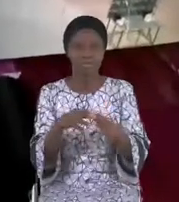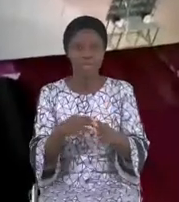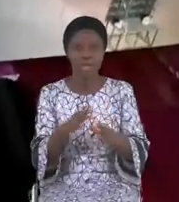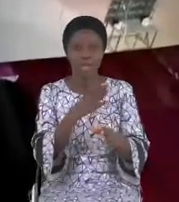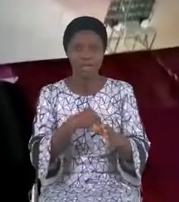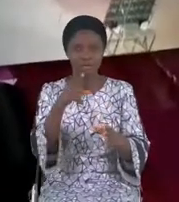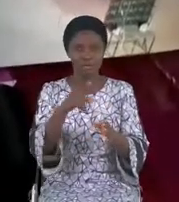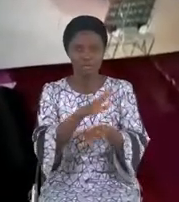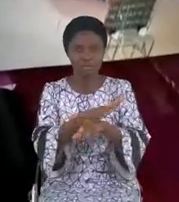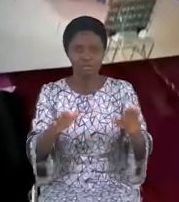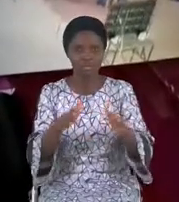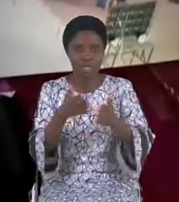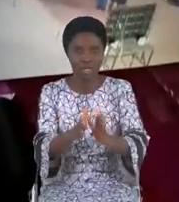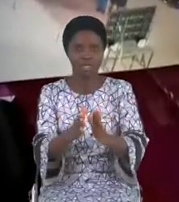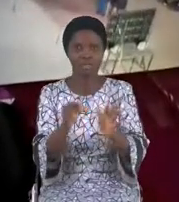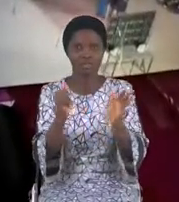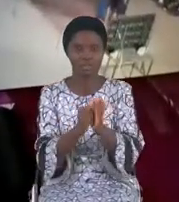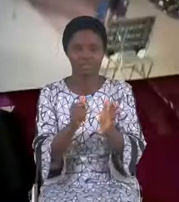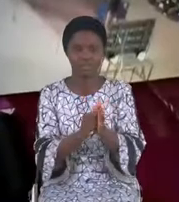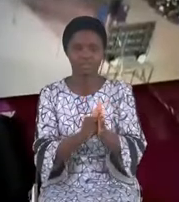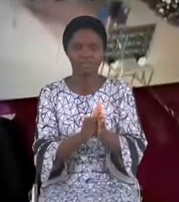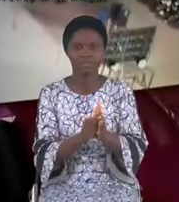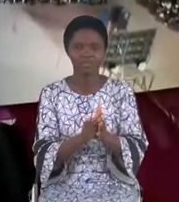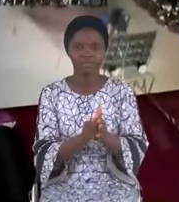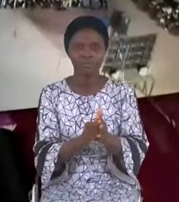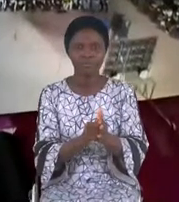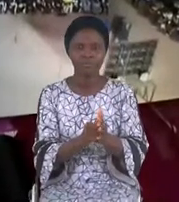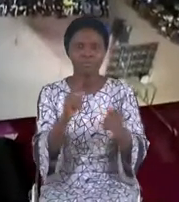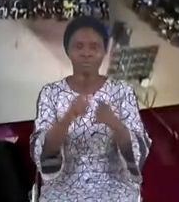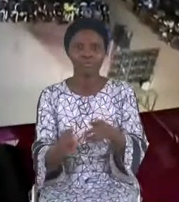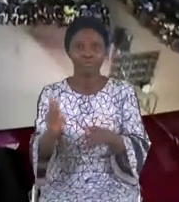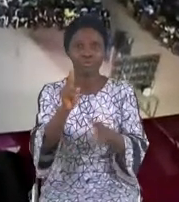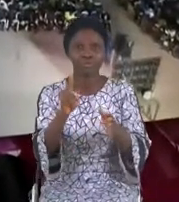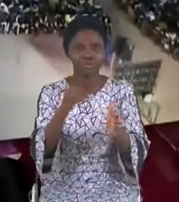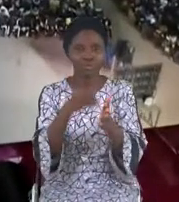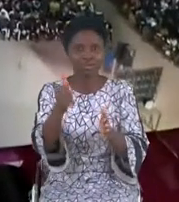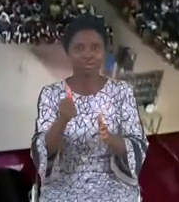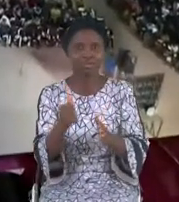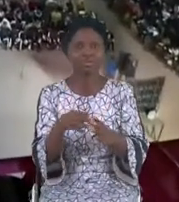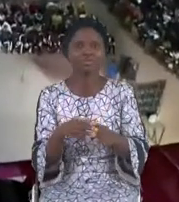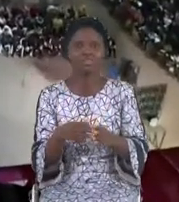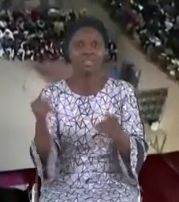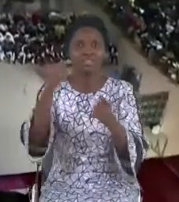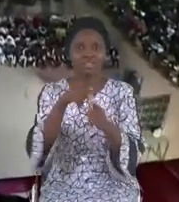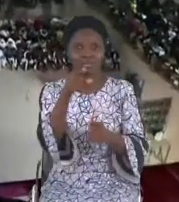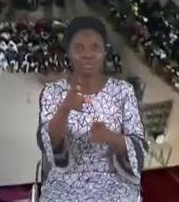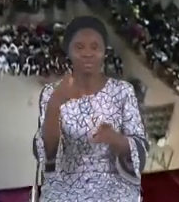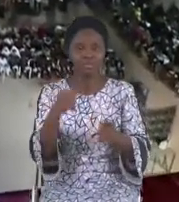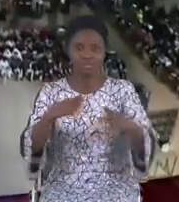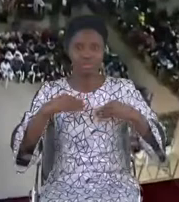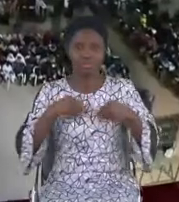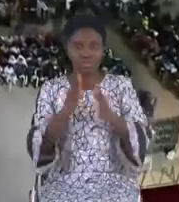allow that pain to use itself except you the processor when you